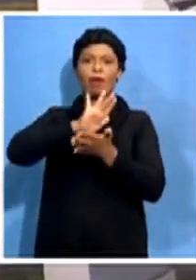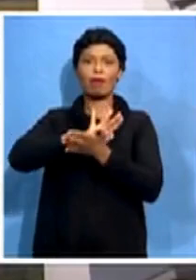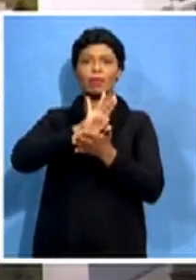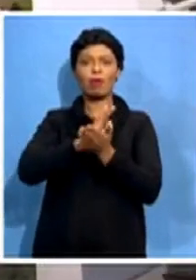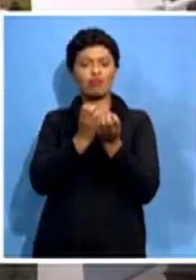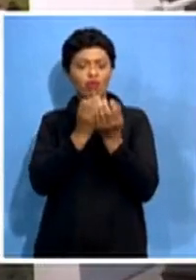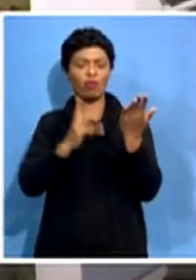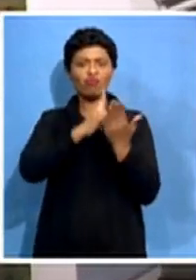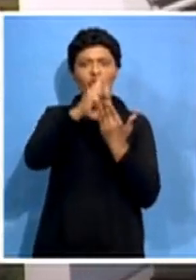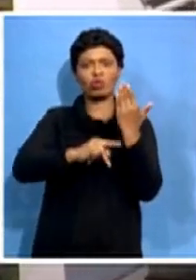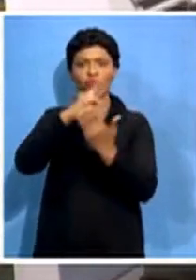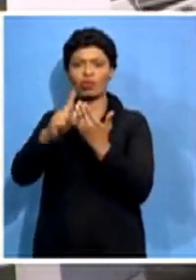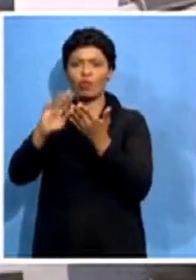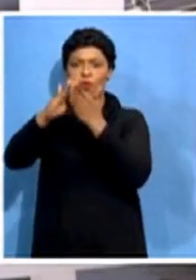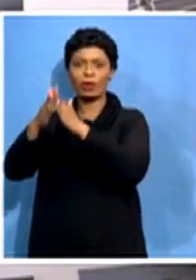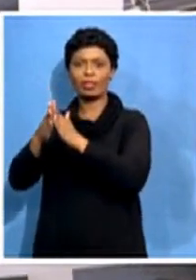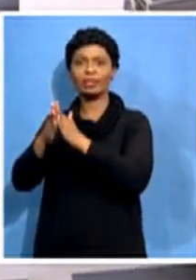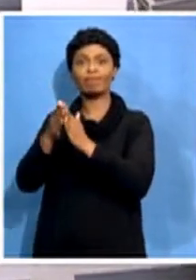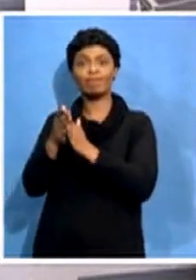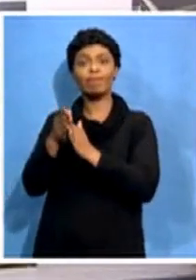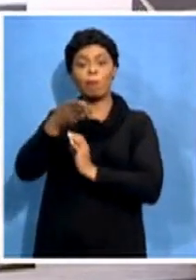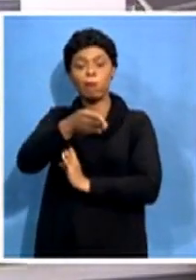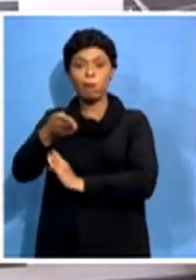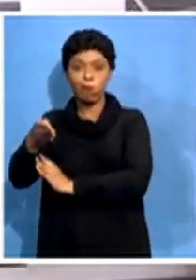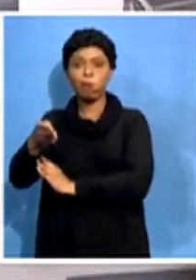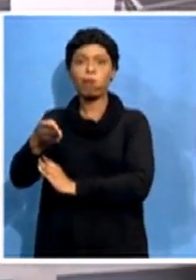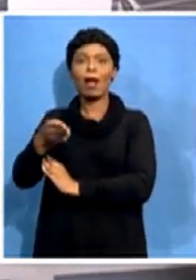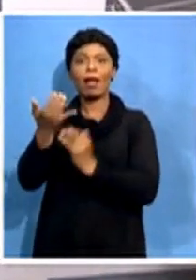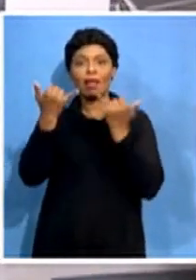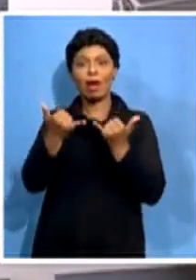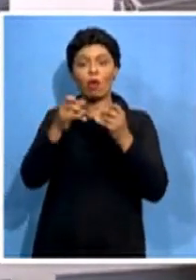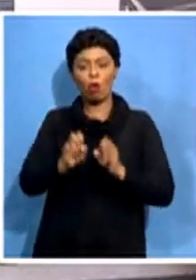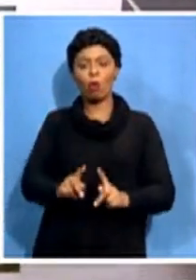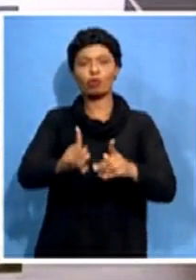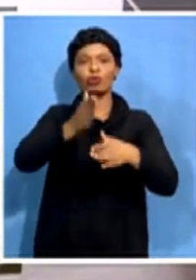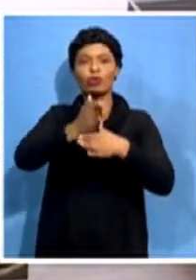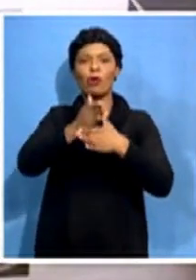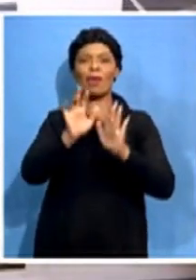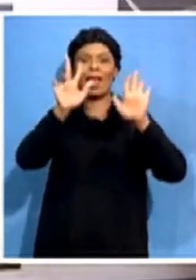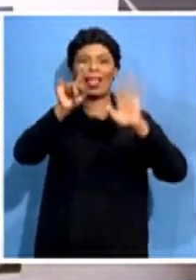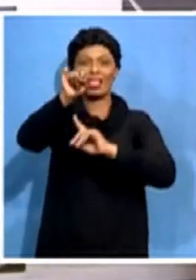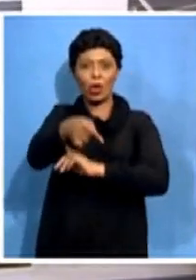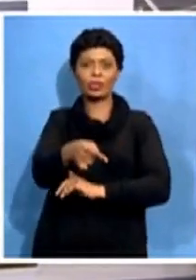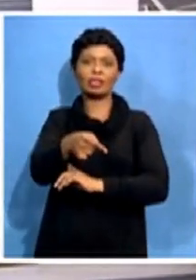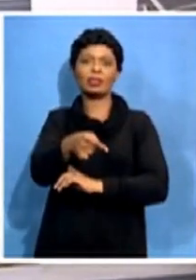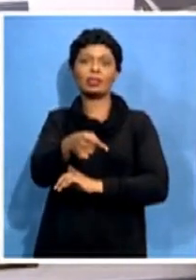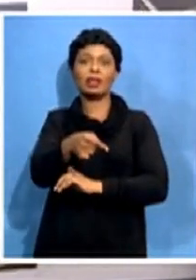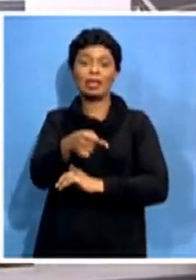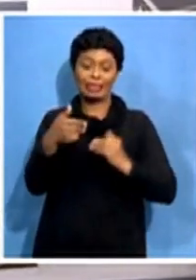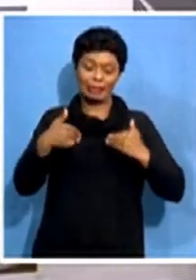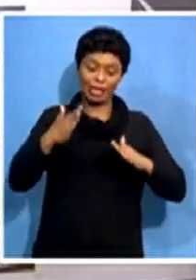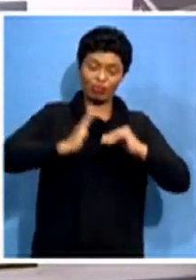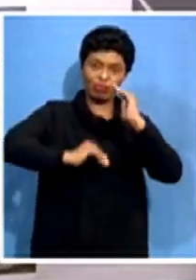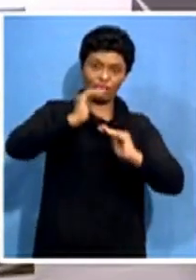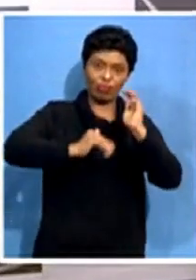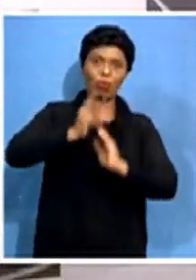got 8,000 jobs that will be created during the construction only, and that's only in terms of phase 1